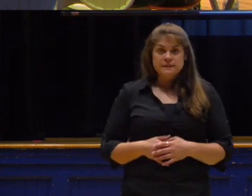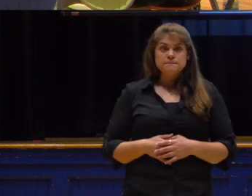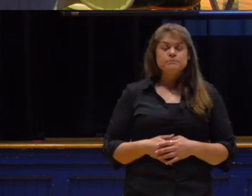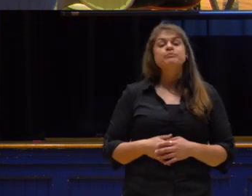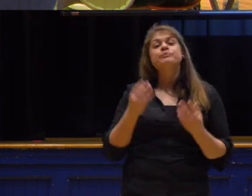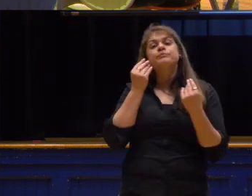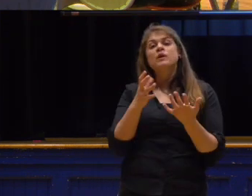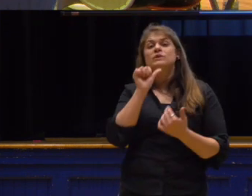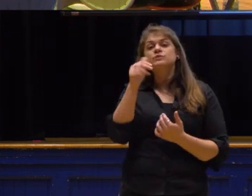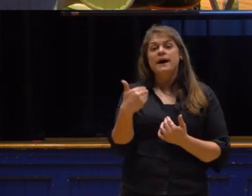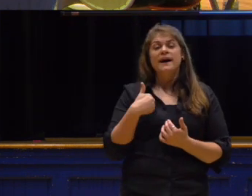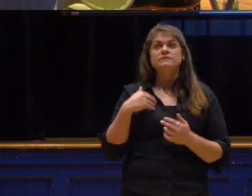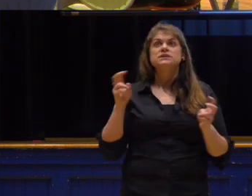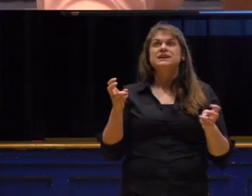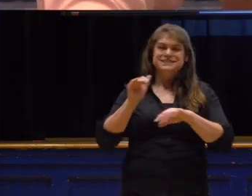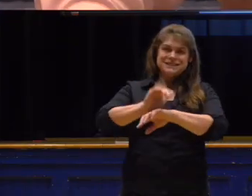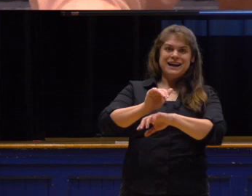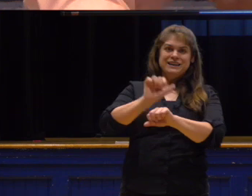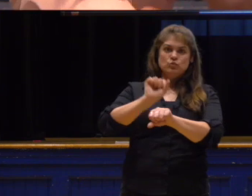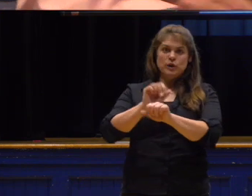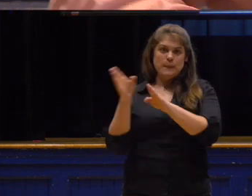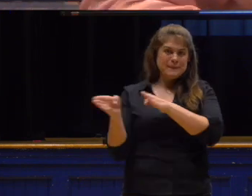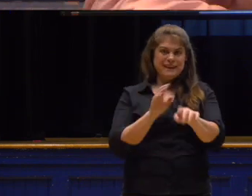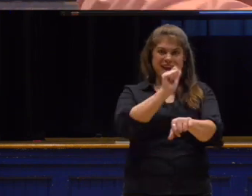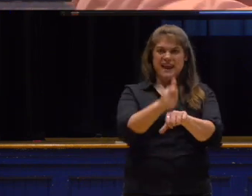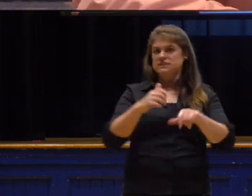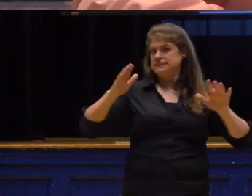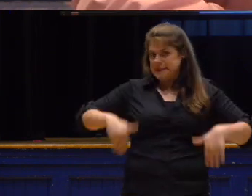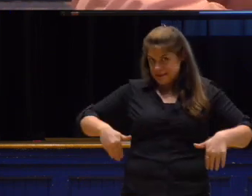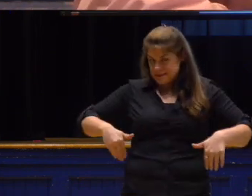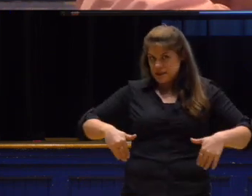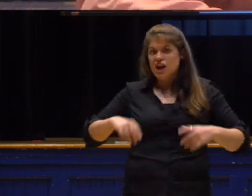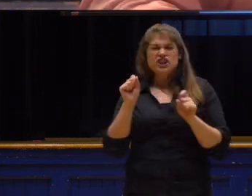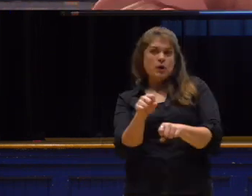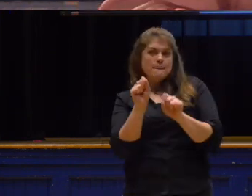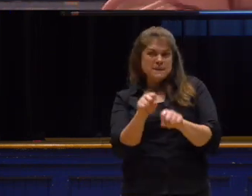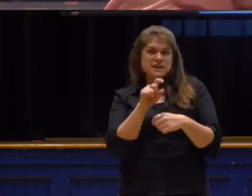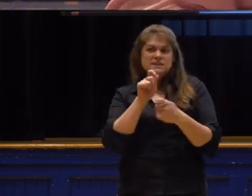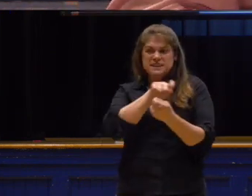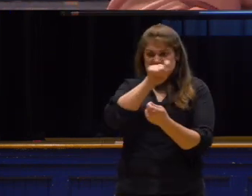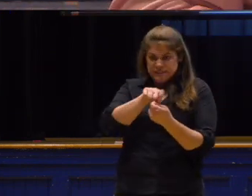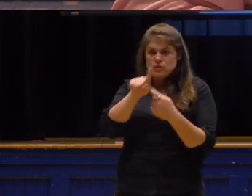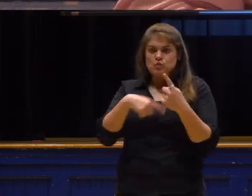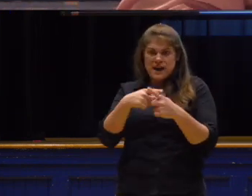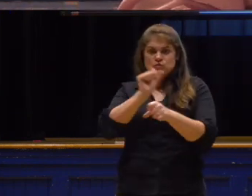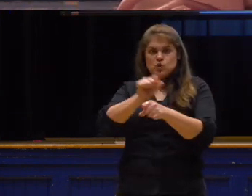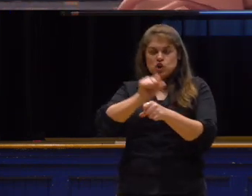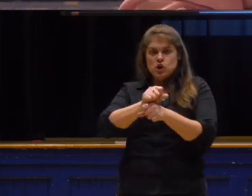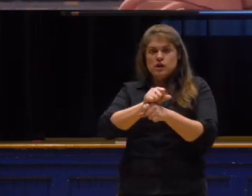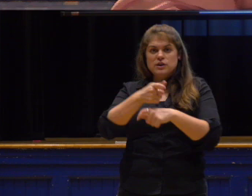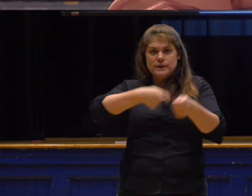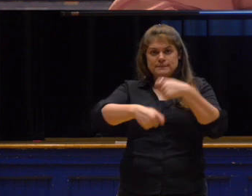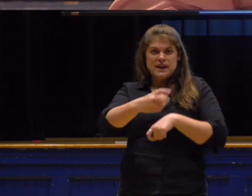brother. We don't have night work planned per se, but there could be specifically when they're doing some of the